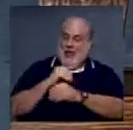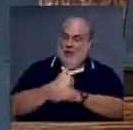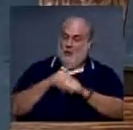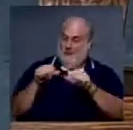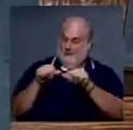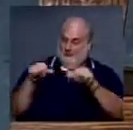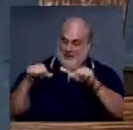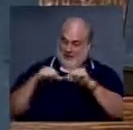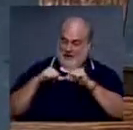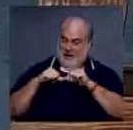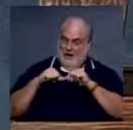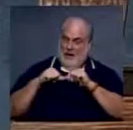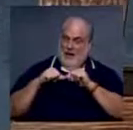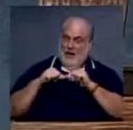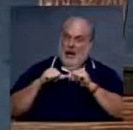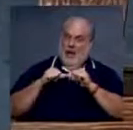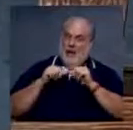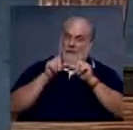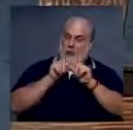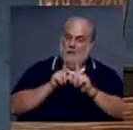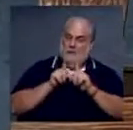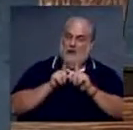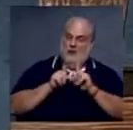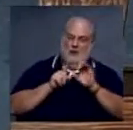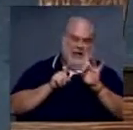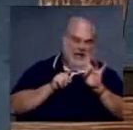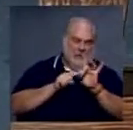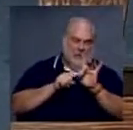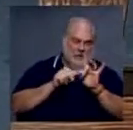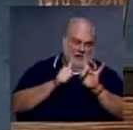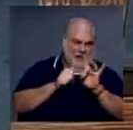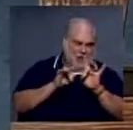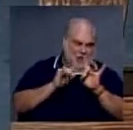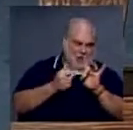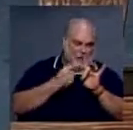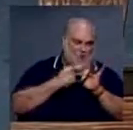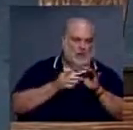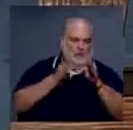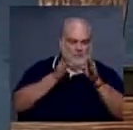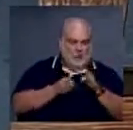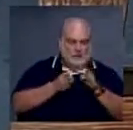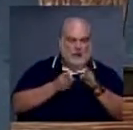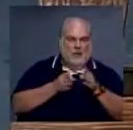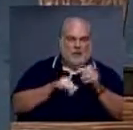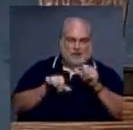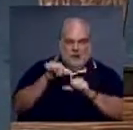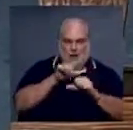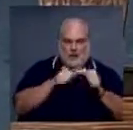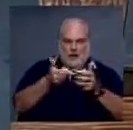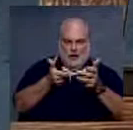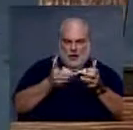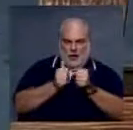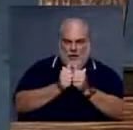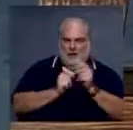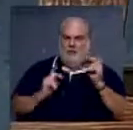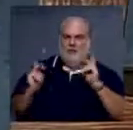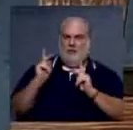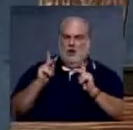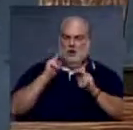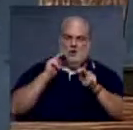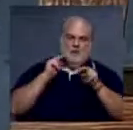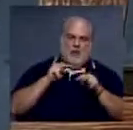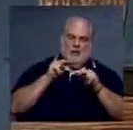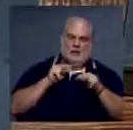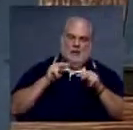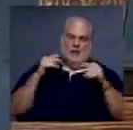there will be one employee for every 8 to 10 dogs. So there will be a social interaction with a human and there to monitor